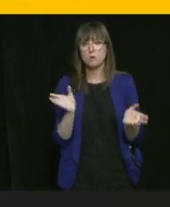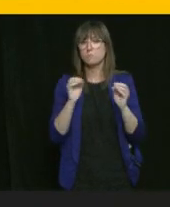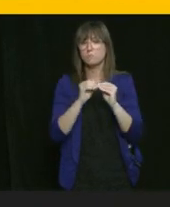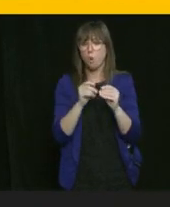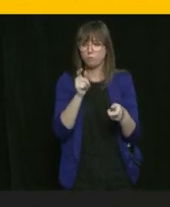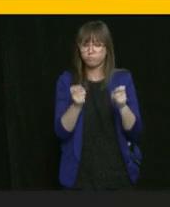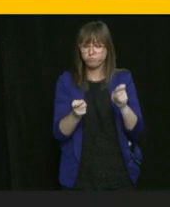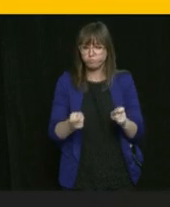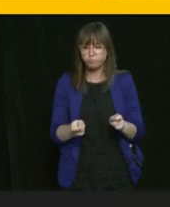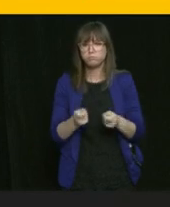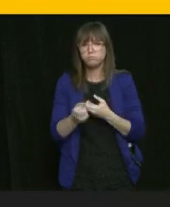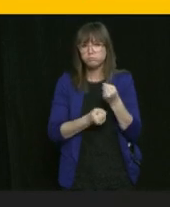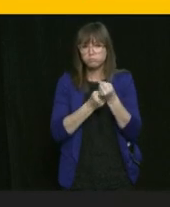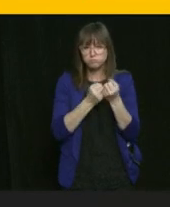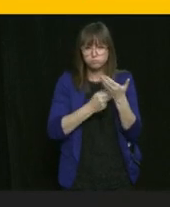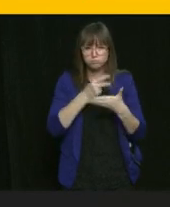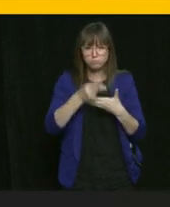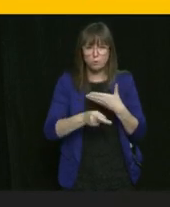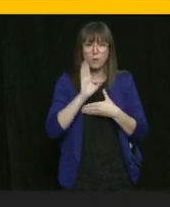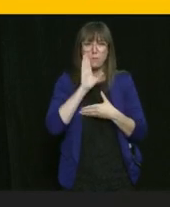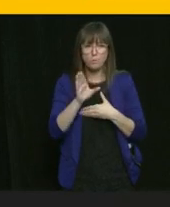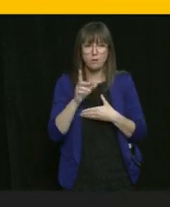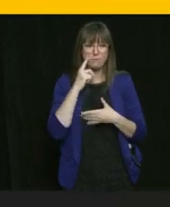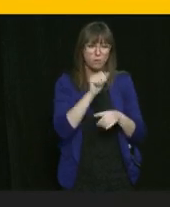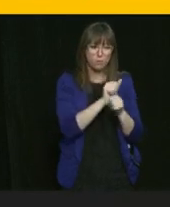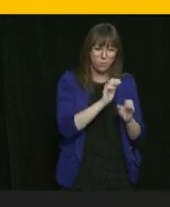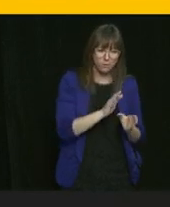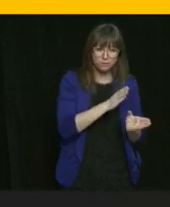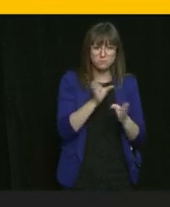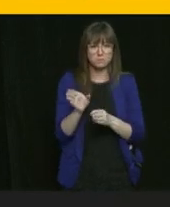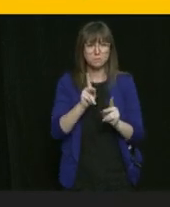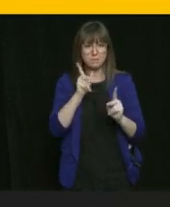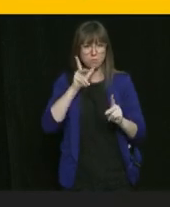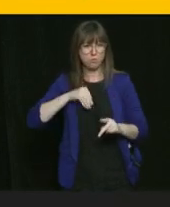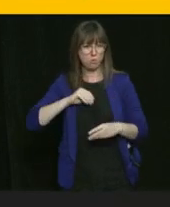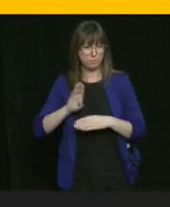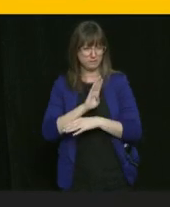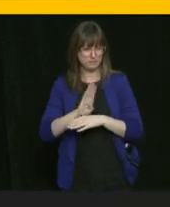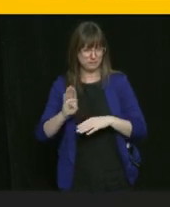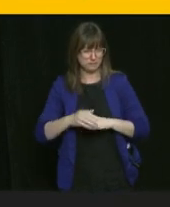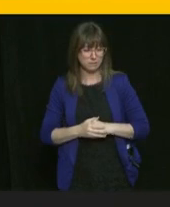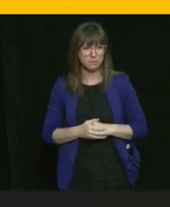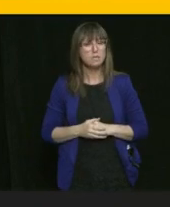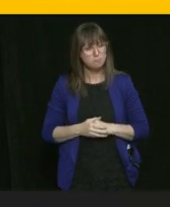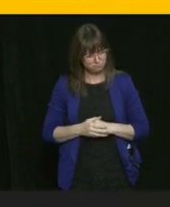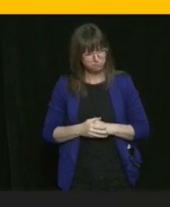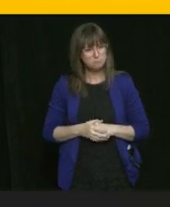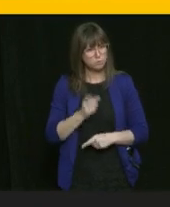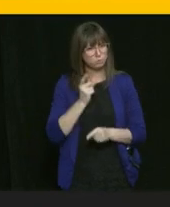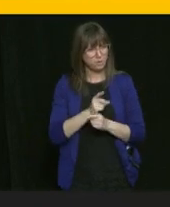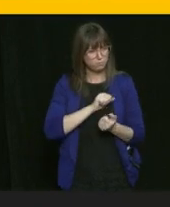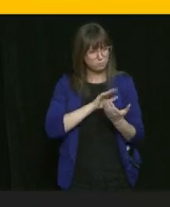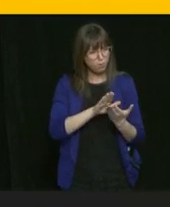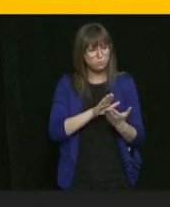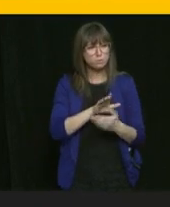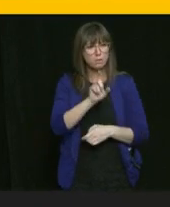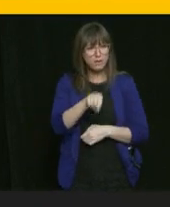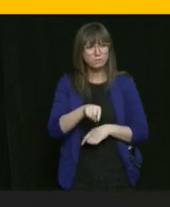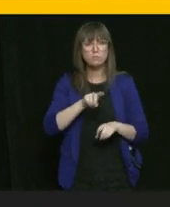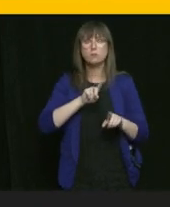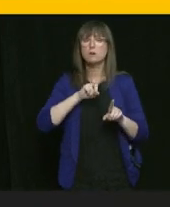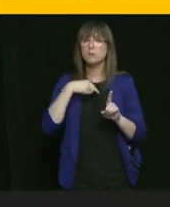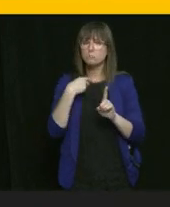adjust support programs for workers and businesses. Not only is it the right thing to do, but these measures are